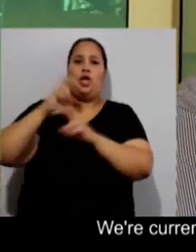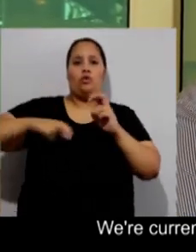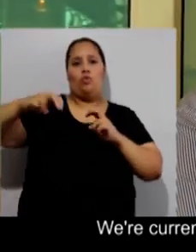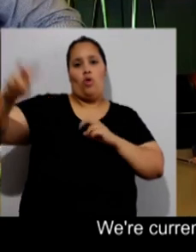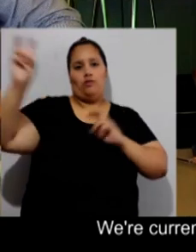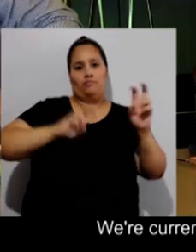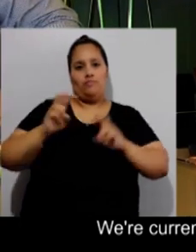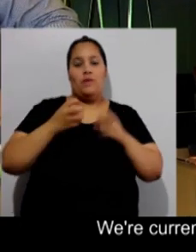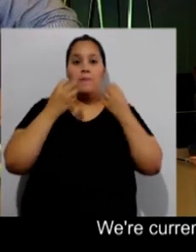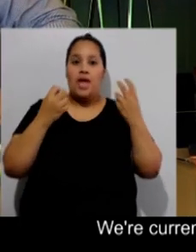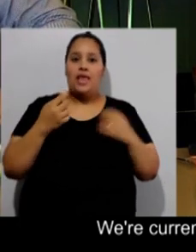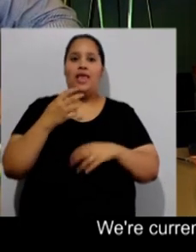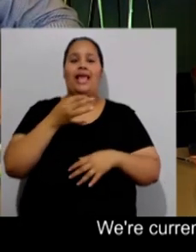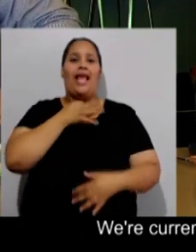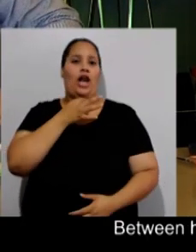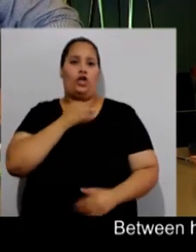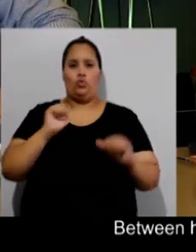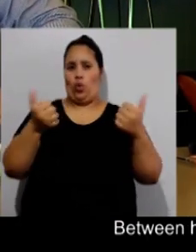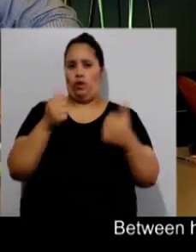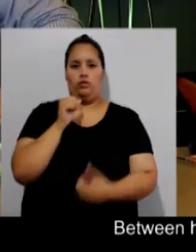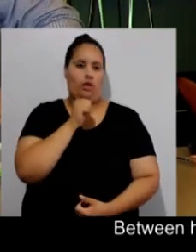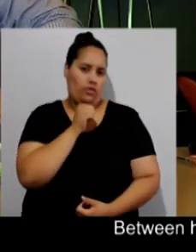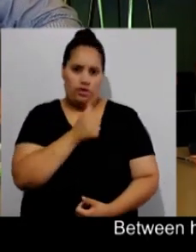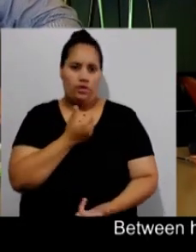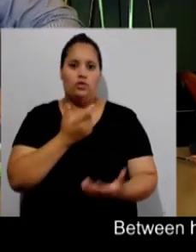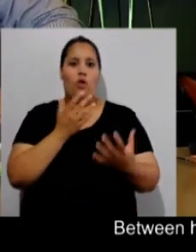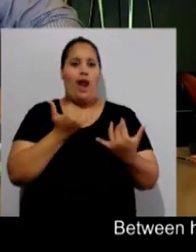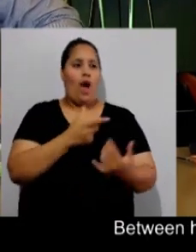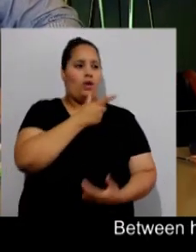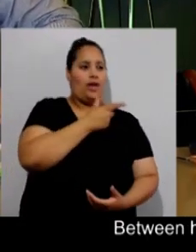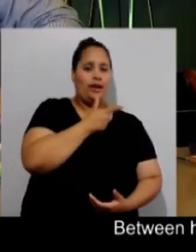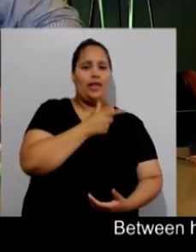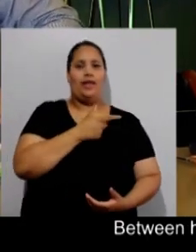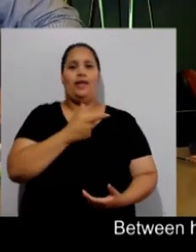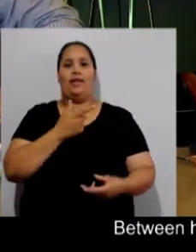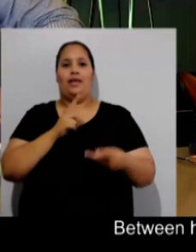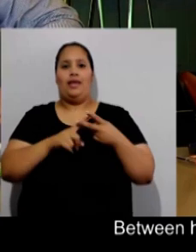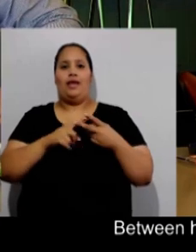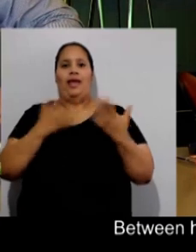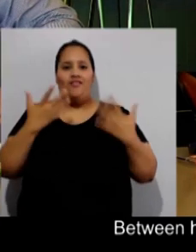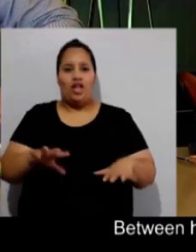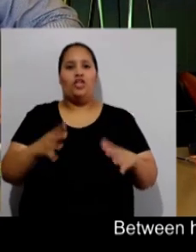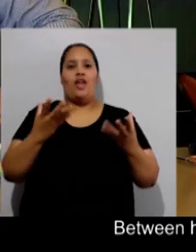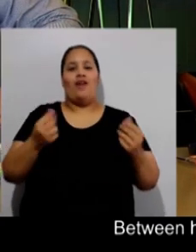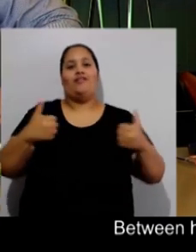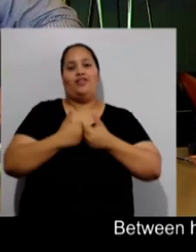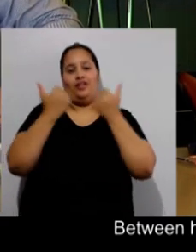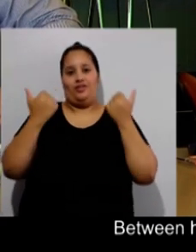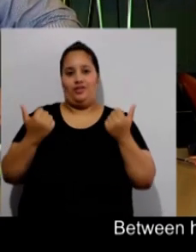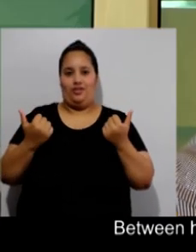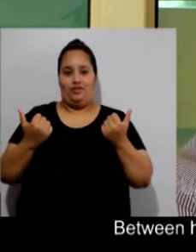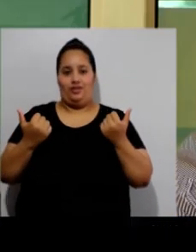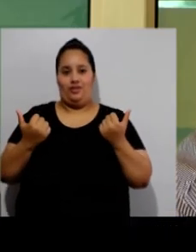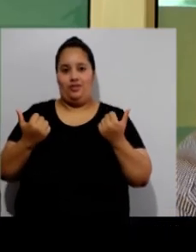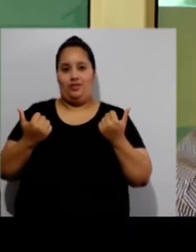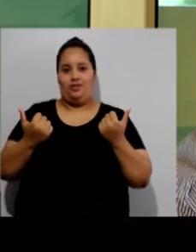mostly international tourists. So, between hearing people, we struggle to already understand one another, already